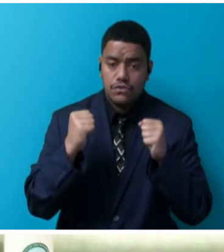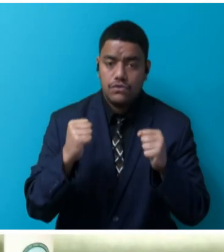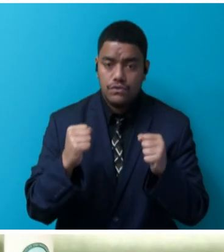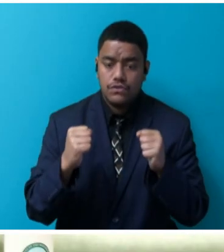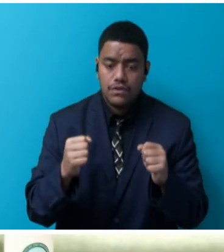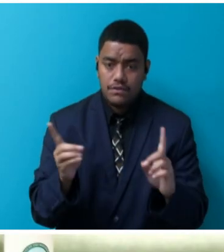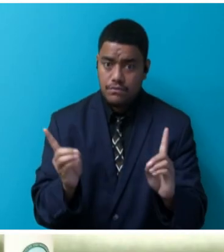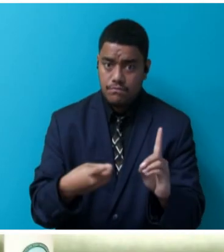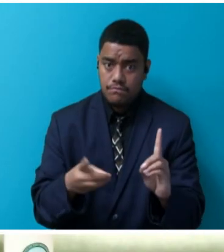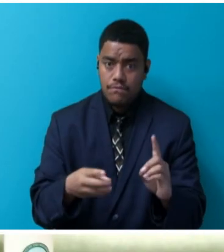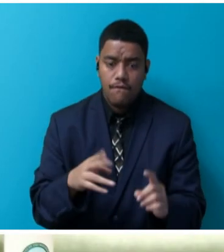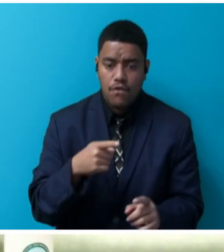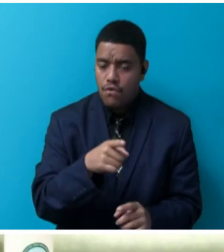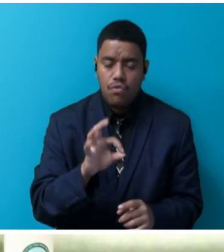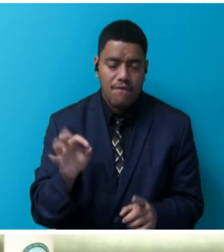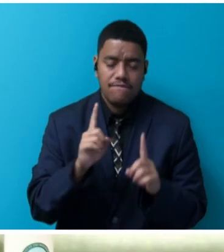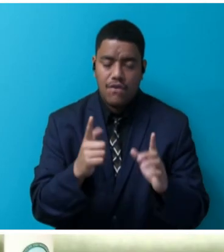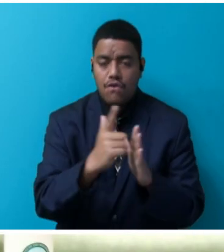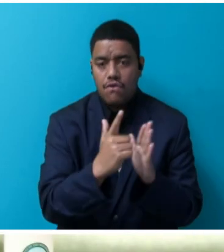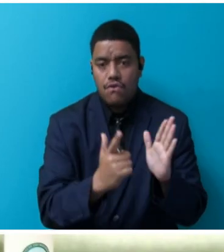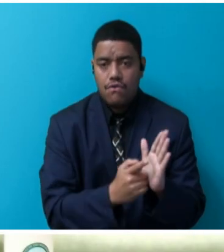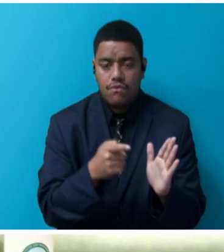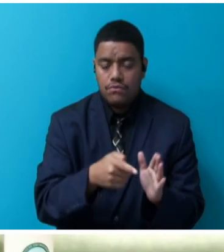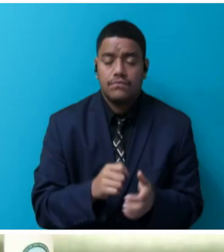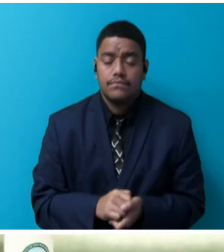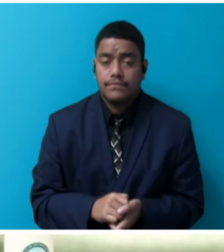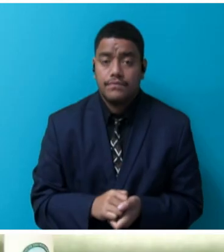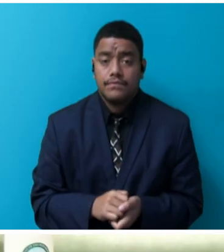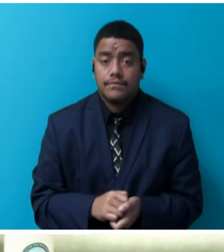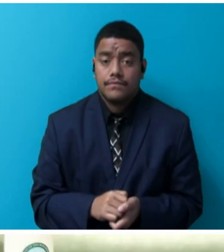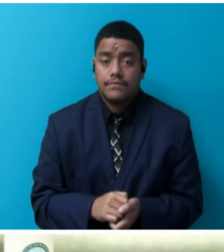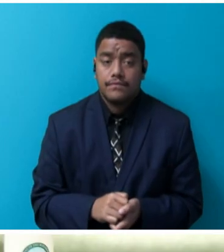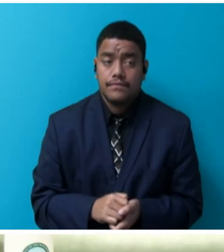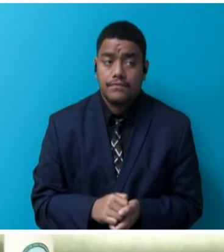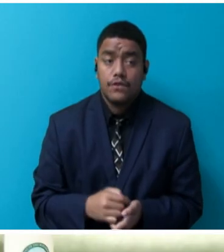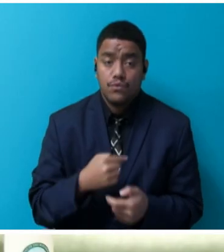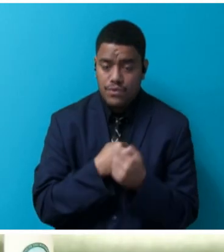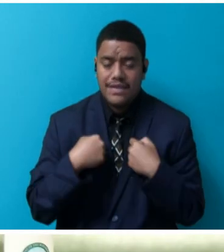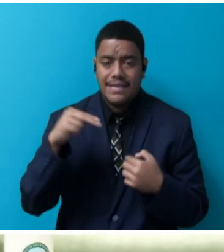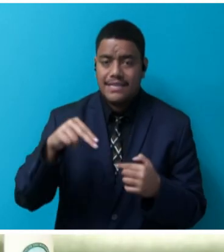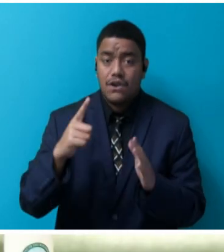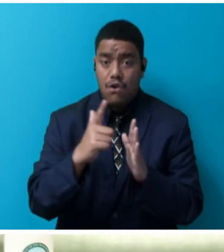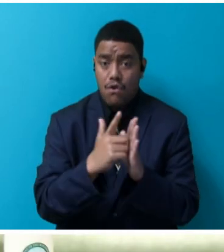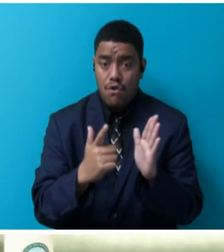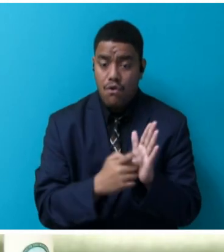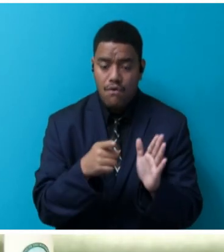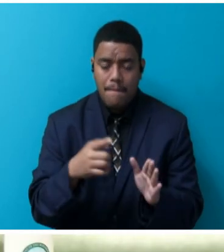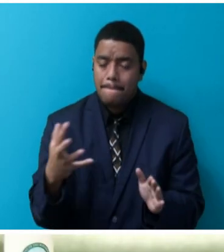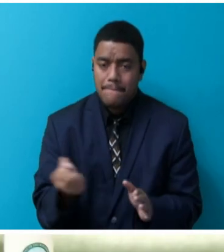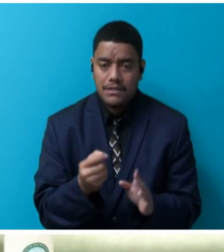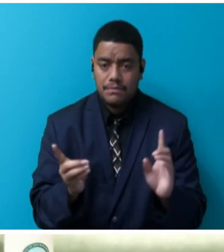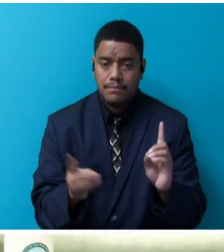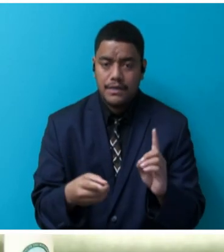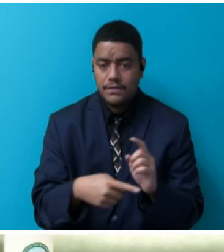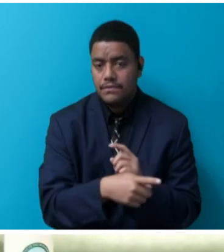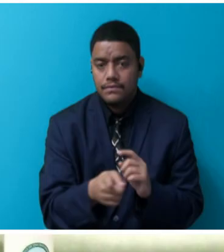penalties for non-compliance with these laws, Honorable Speaker. In other words, we need laws with teeth. Today,